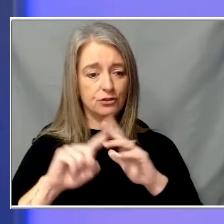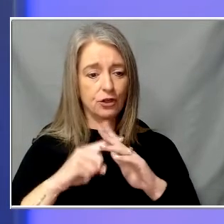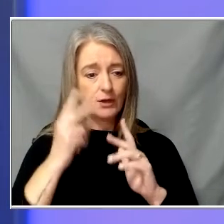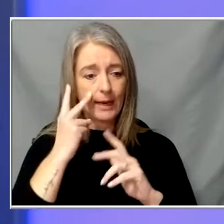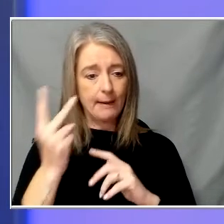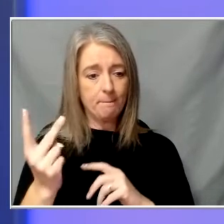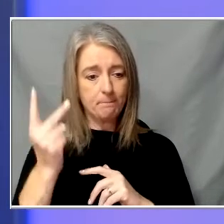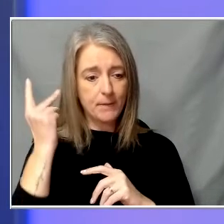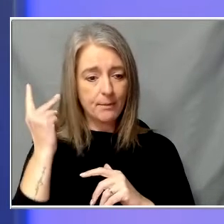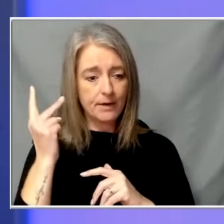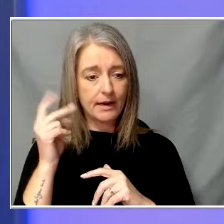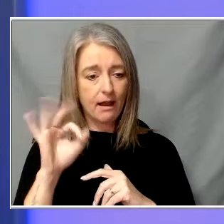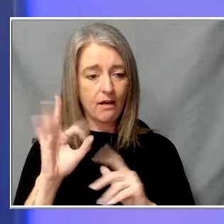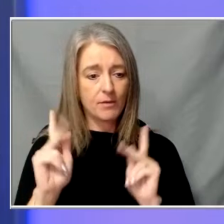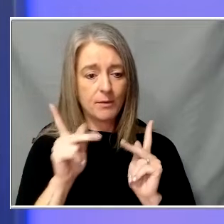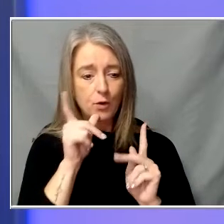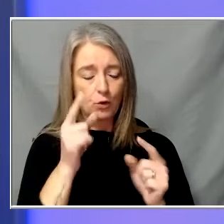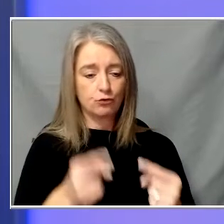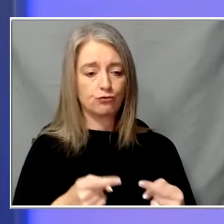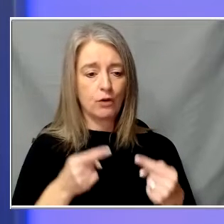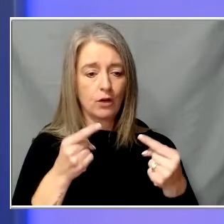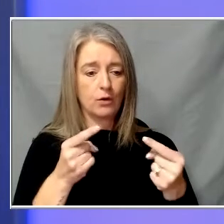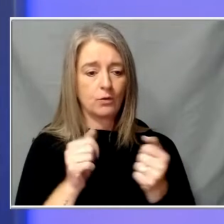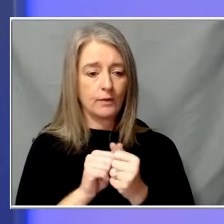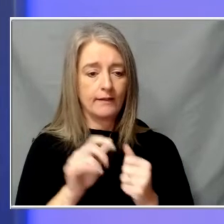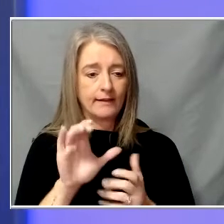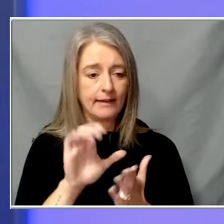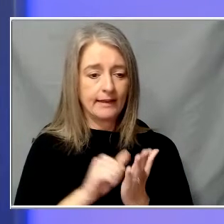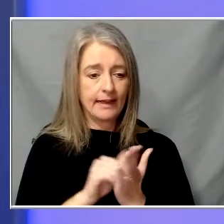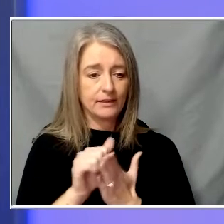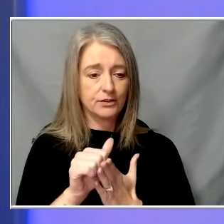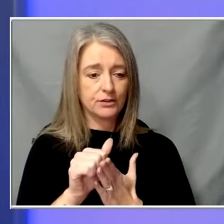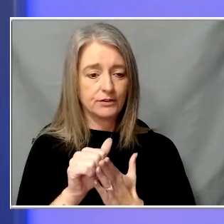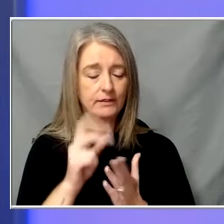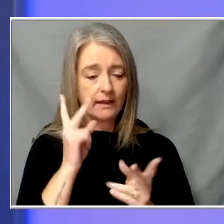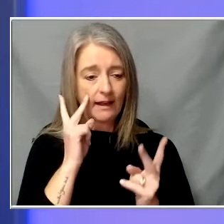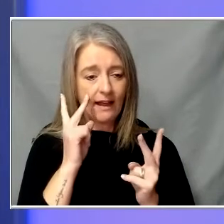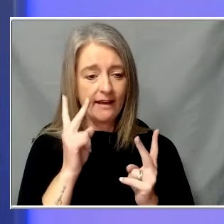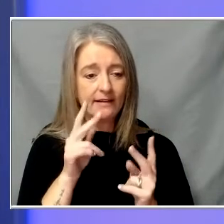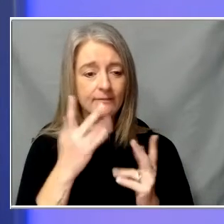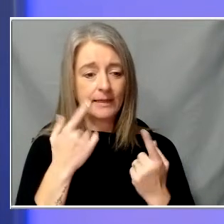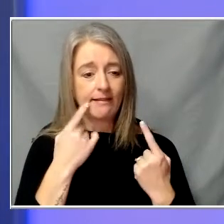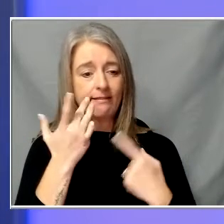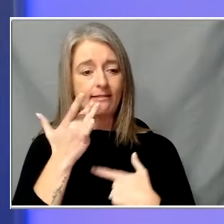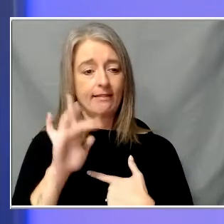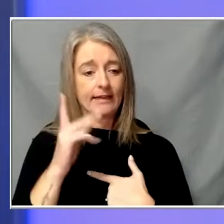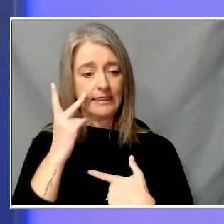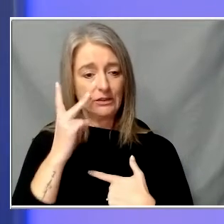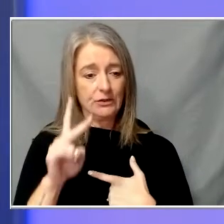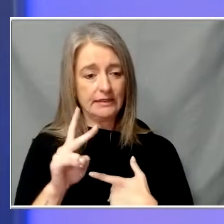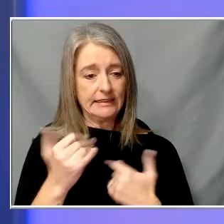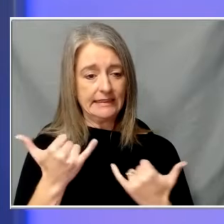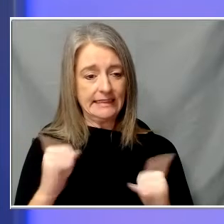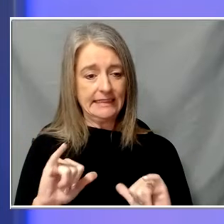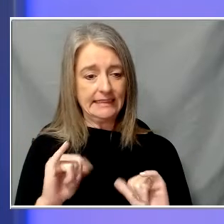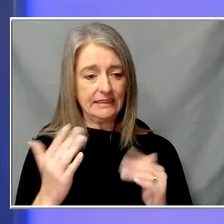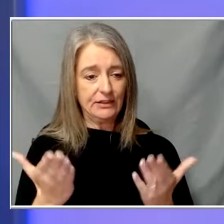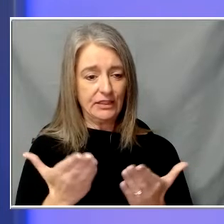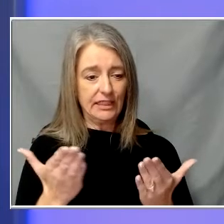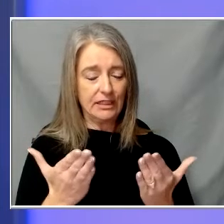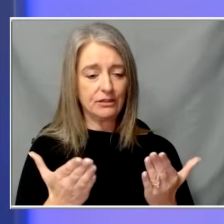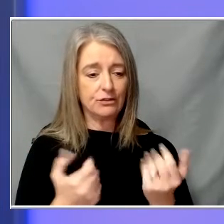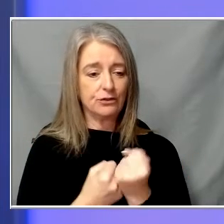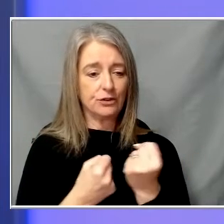that had struggled with cancer. But I've been fortunate to see this come to fruition and still be around to lead the efforts around